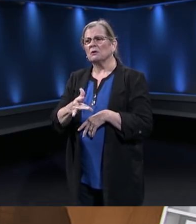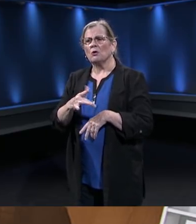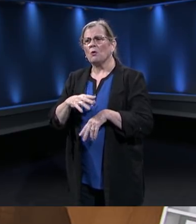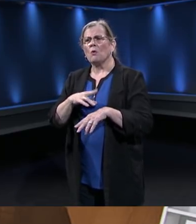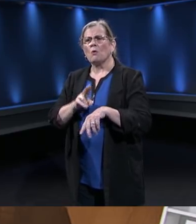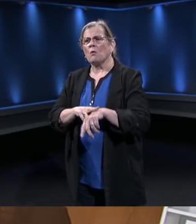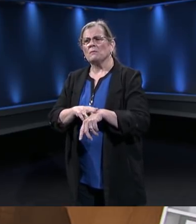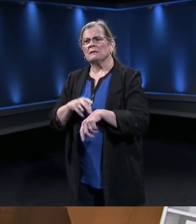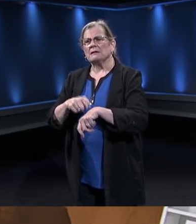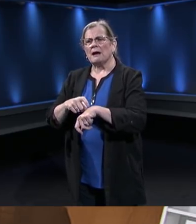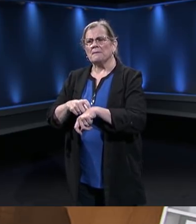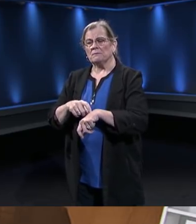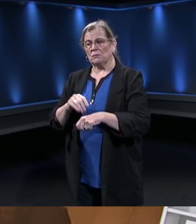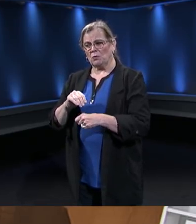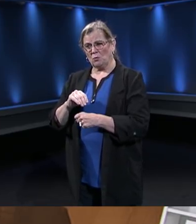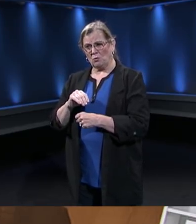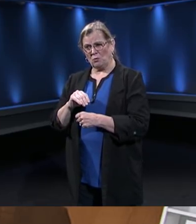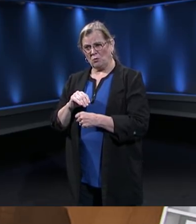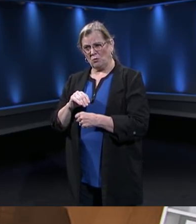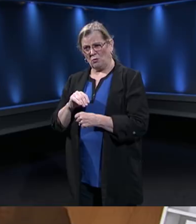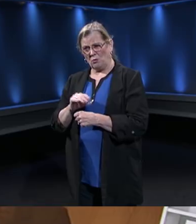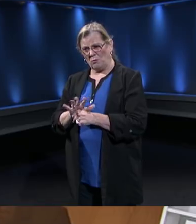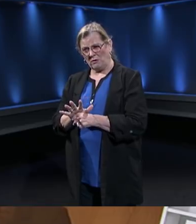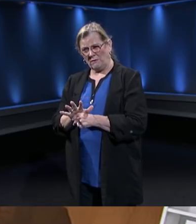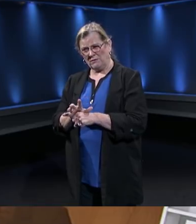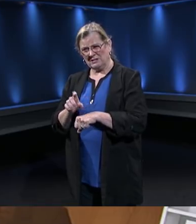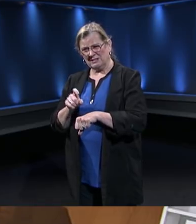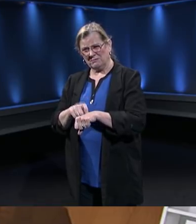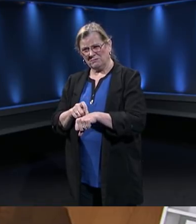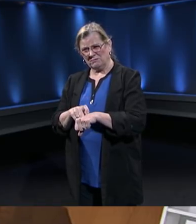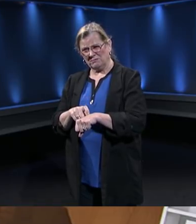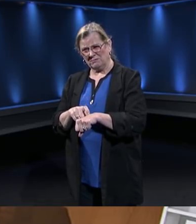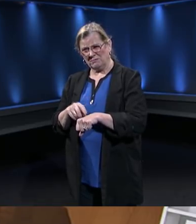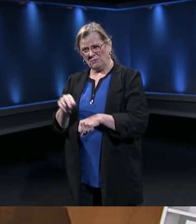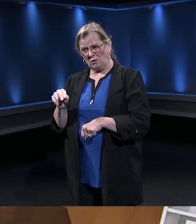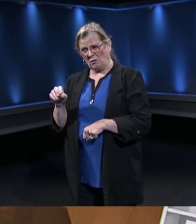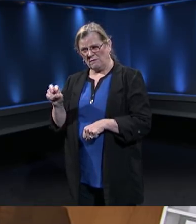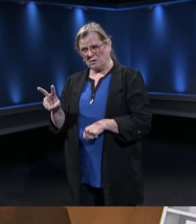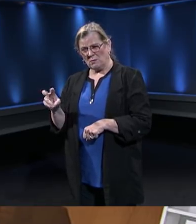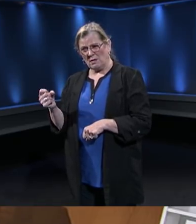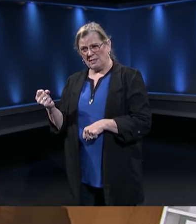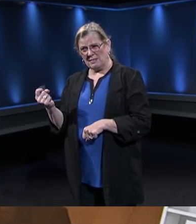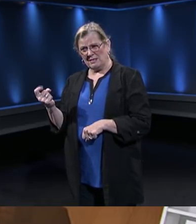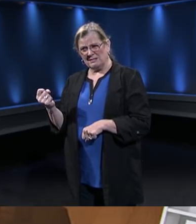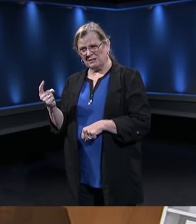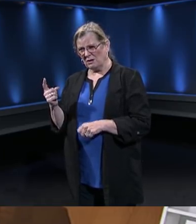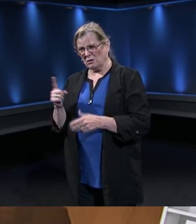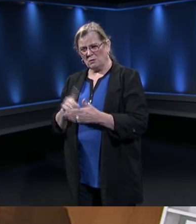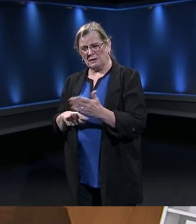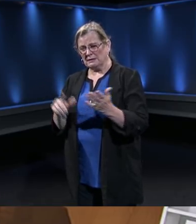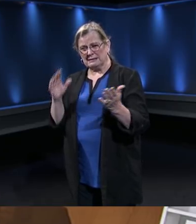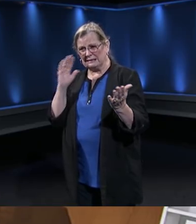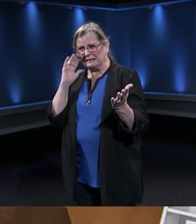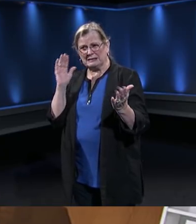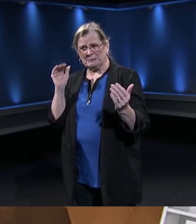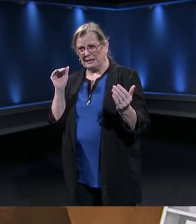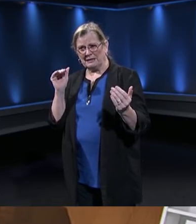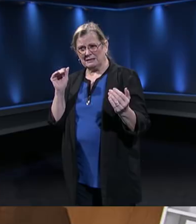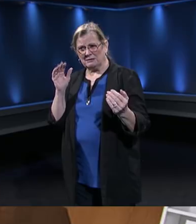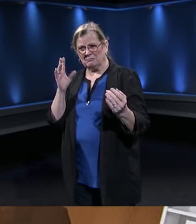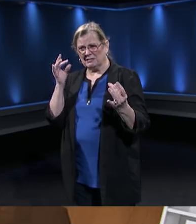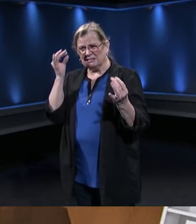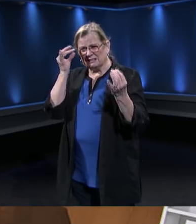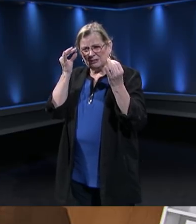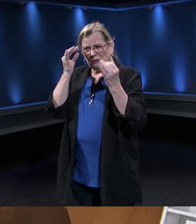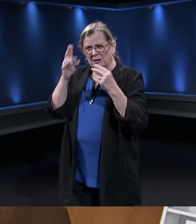around November. What will be expected for this year given the special situation? And my